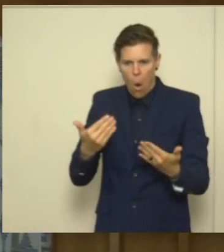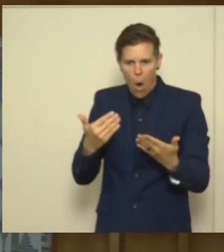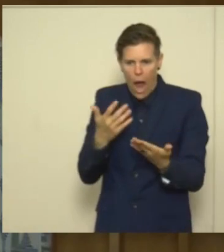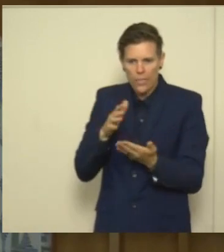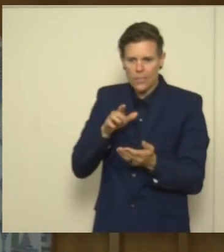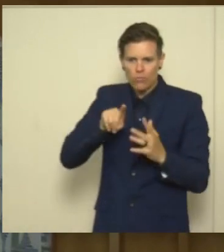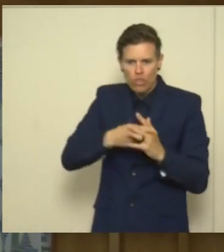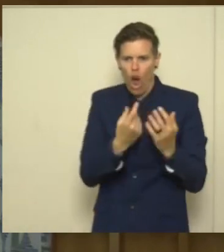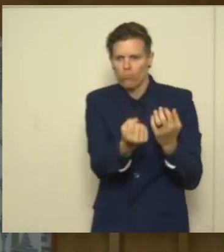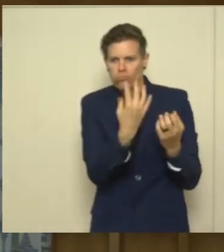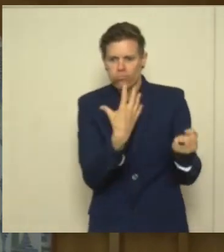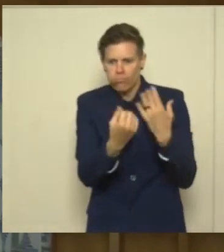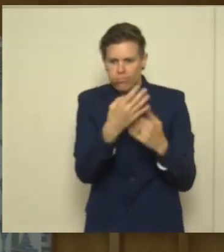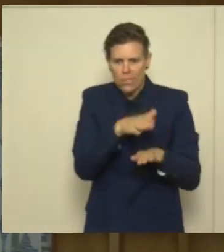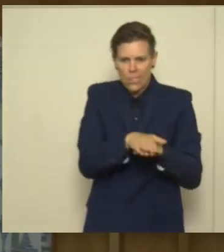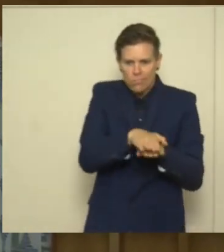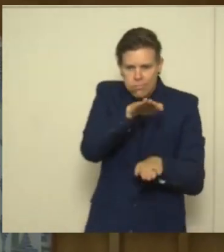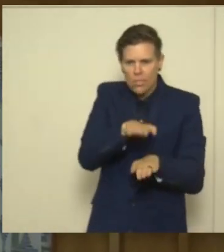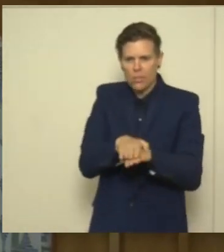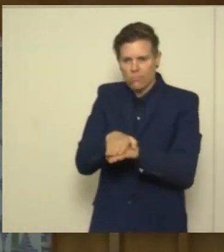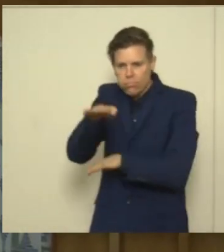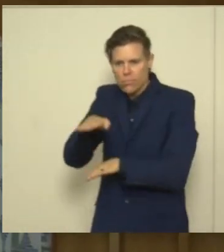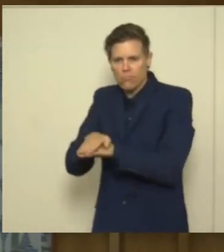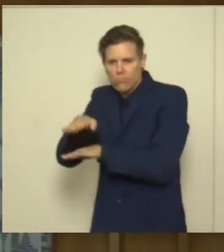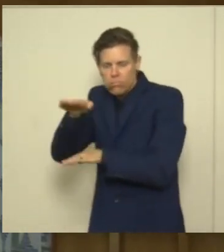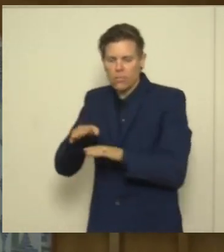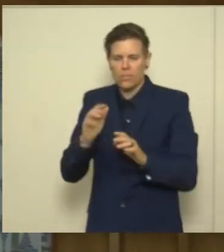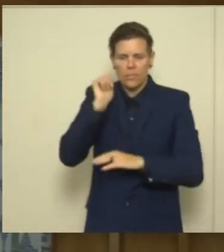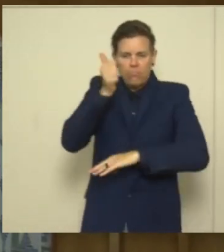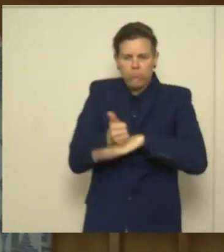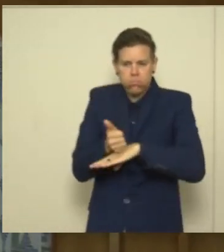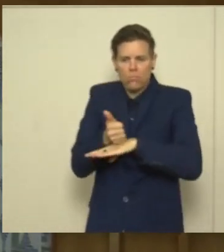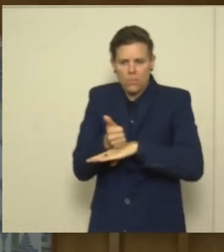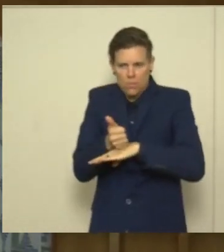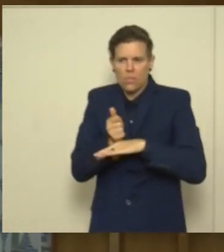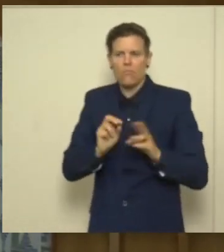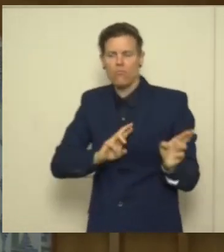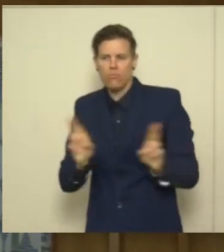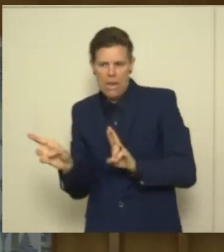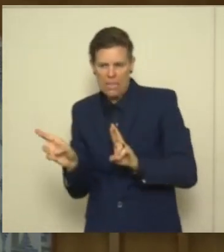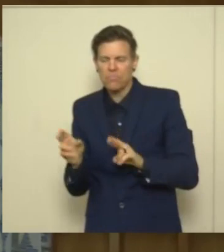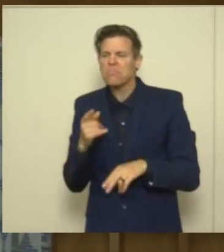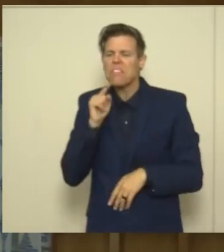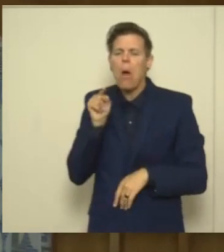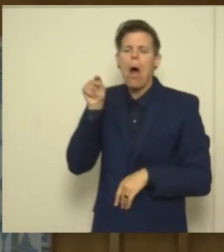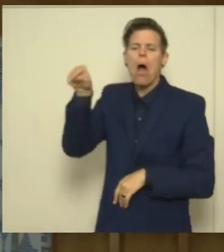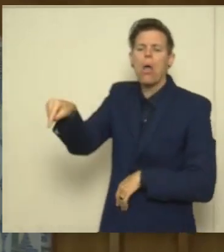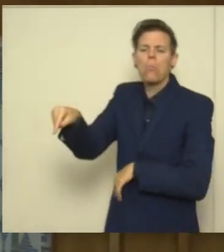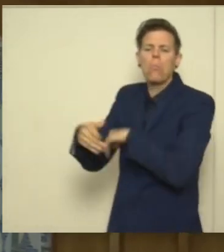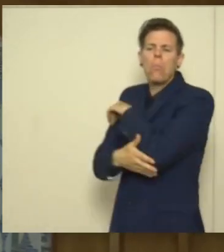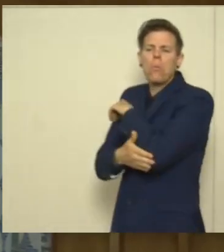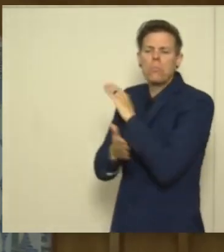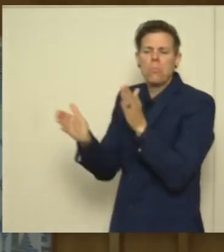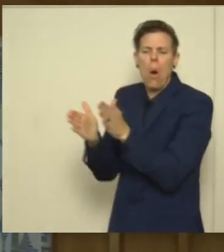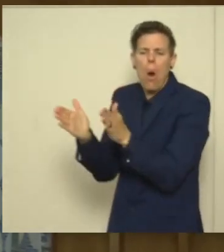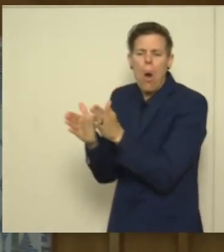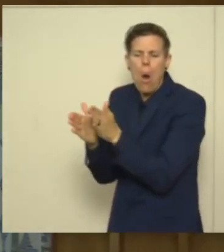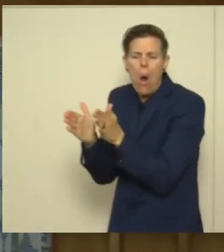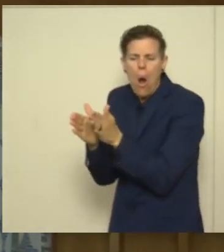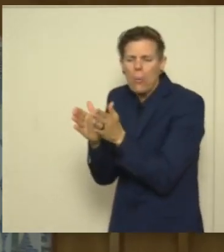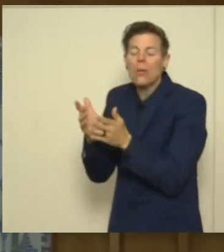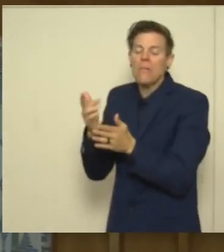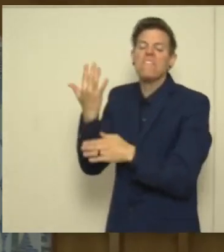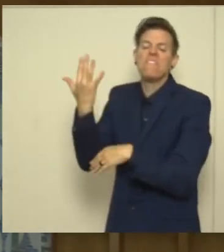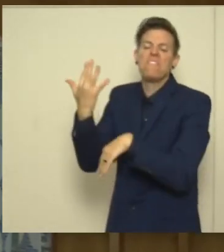for them to be counted. Counties that haven't mailed out that many can start up to 5 days beforehand, and every county that